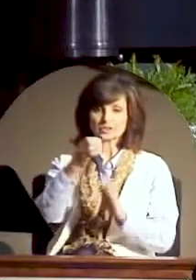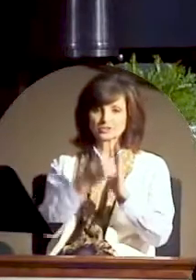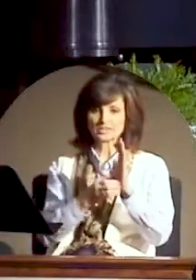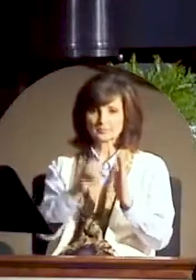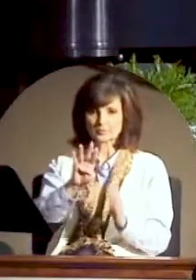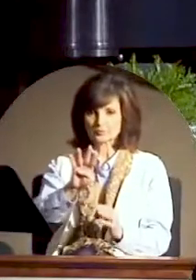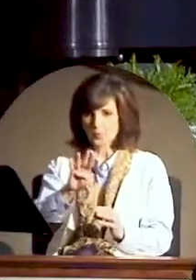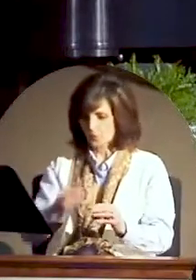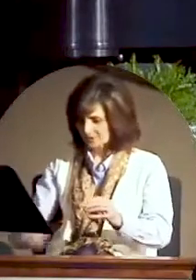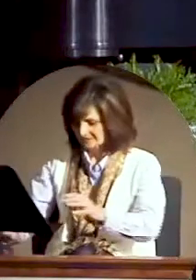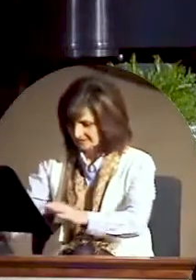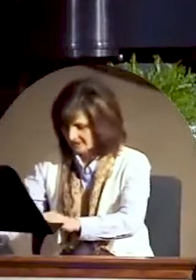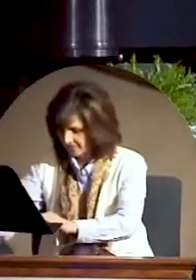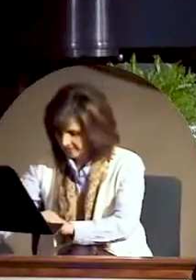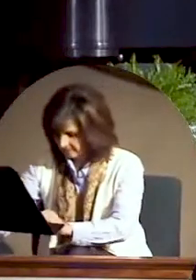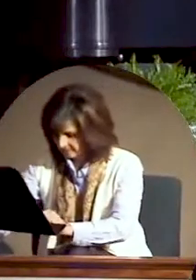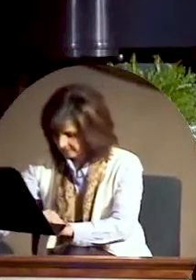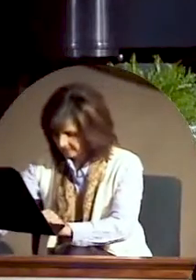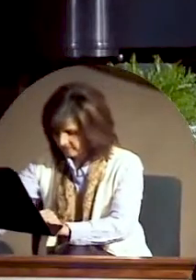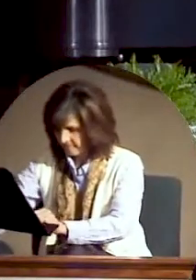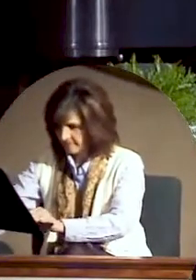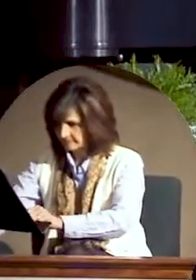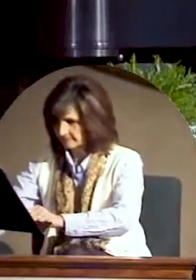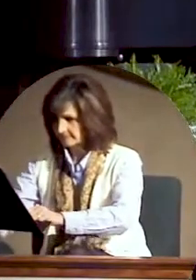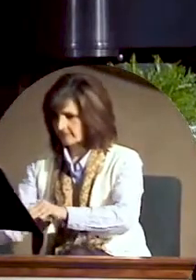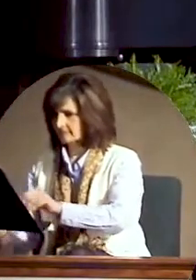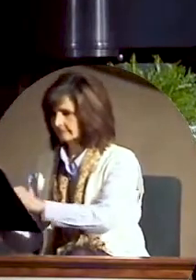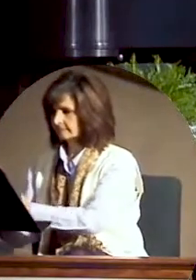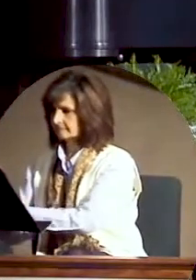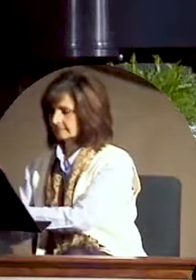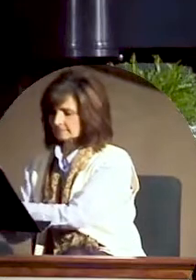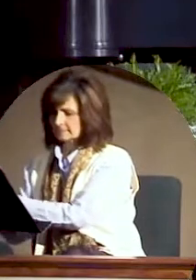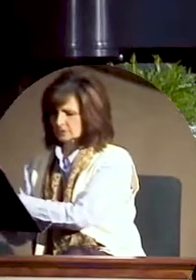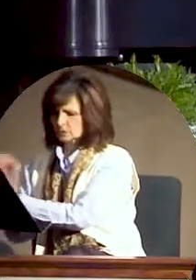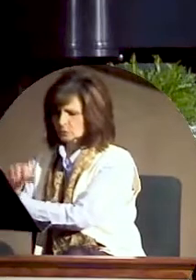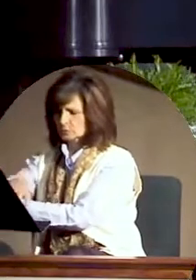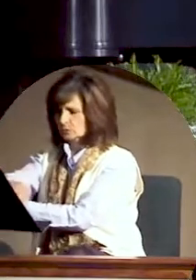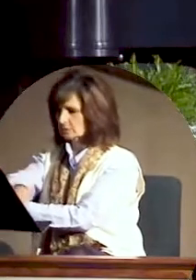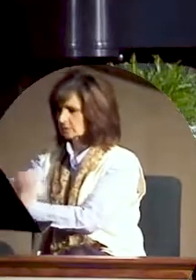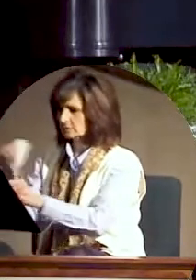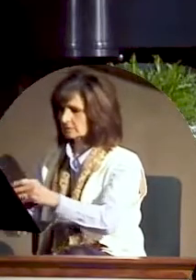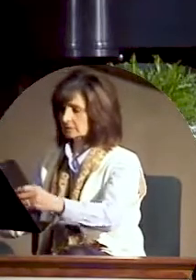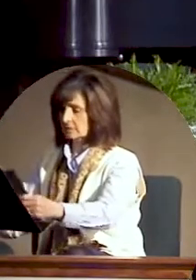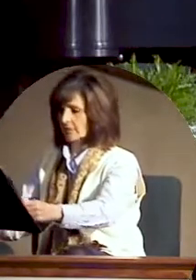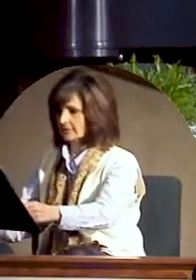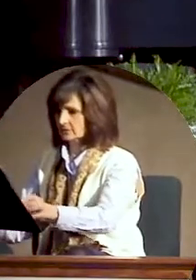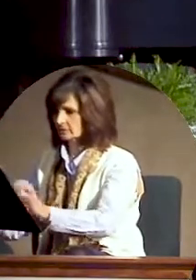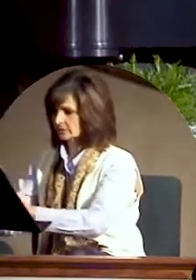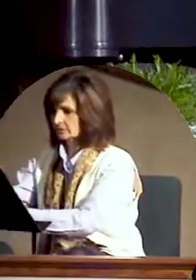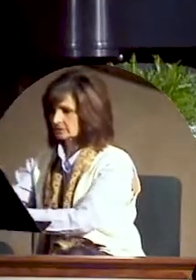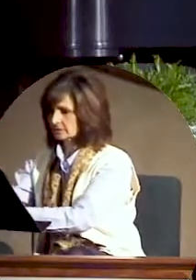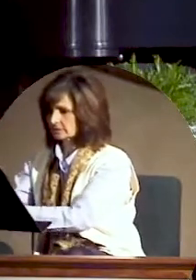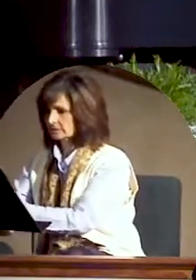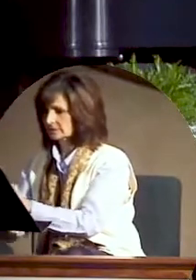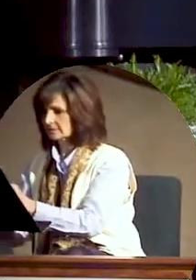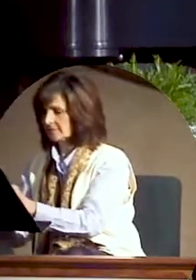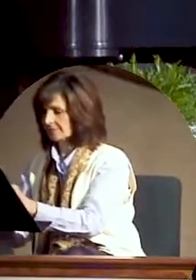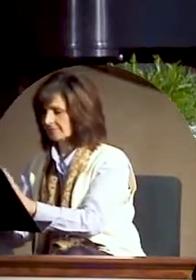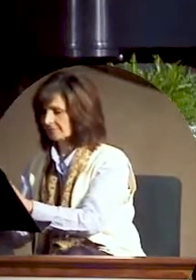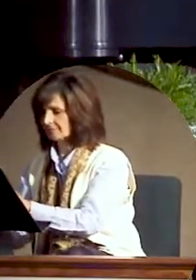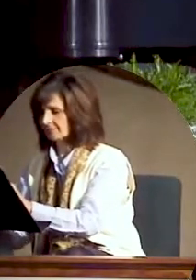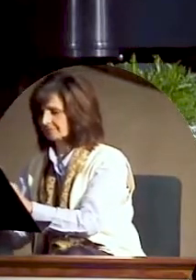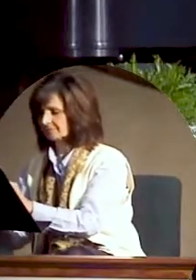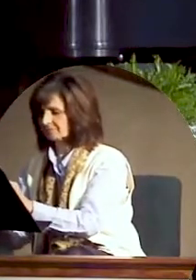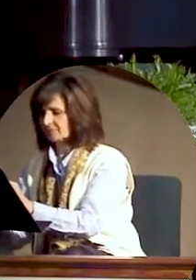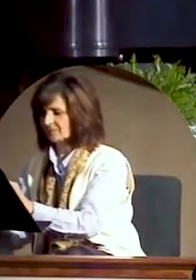Scofield Bible. And I want to read just the first four verses of this chapter. And boy, I hope it don't do that all night long. That's going to scare